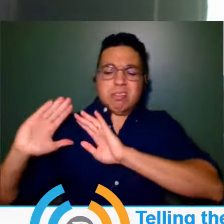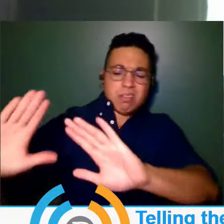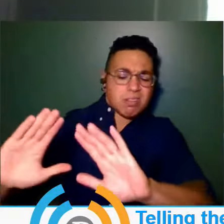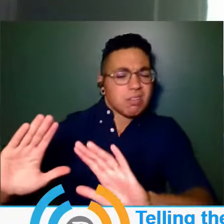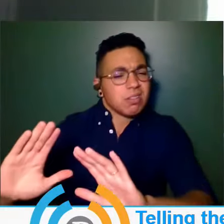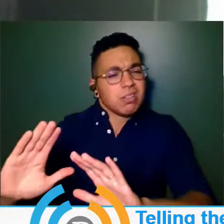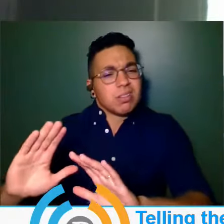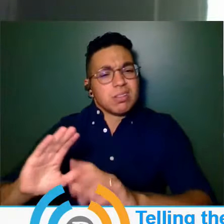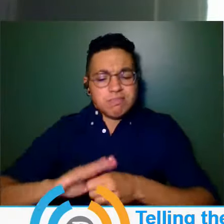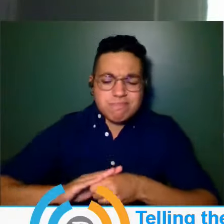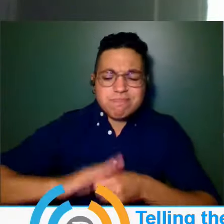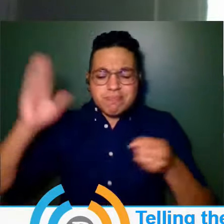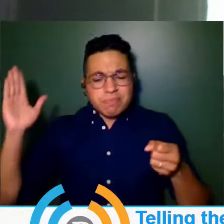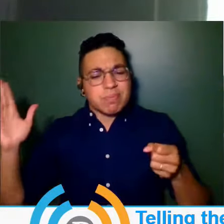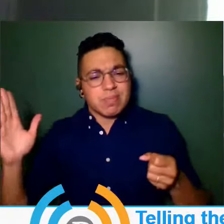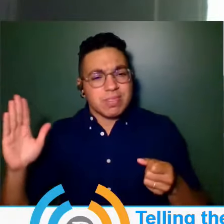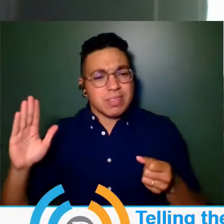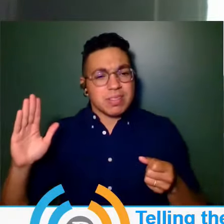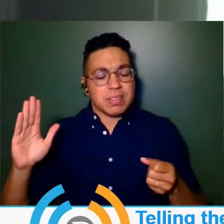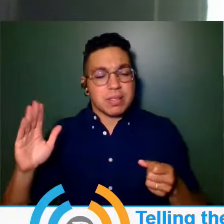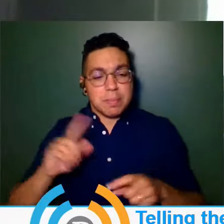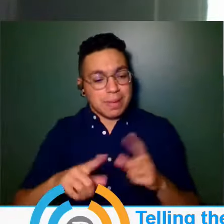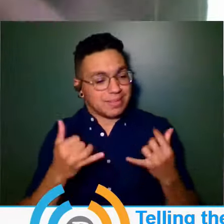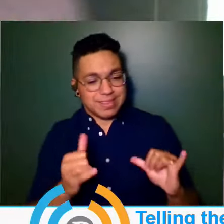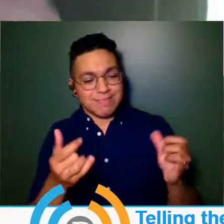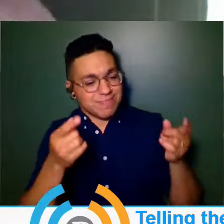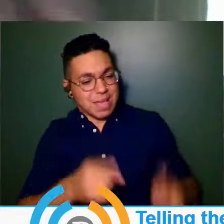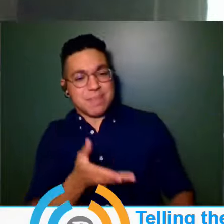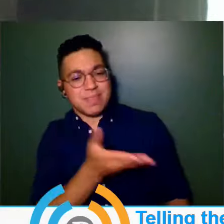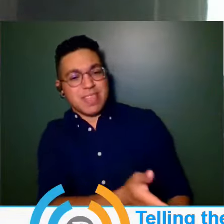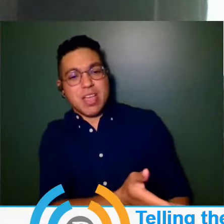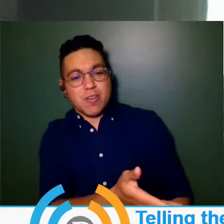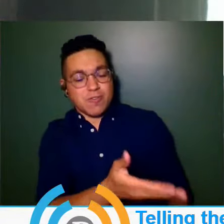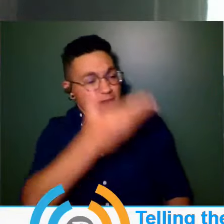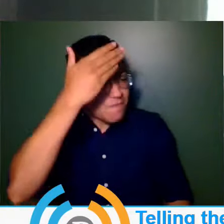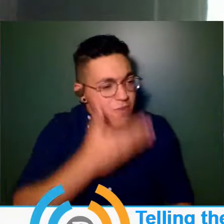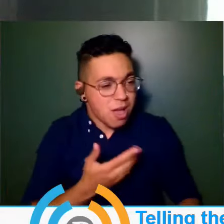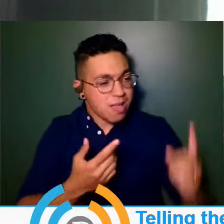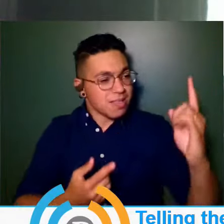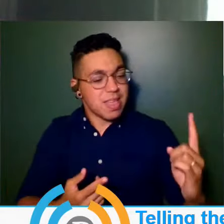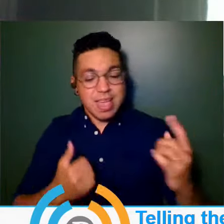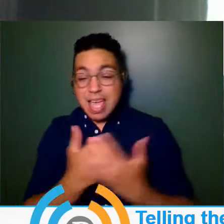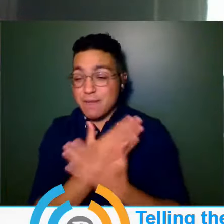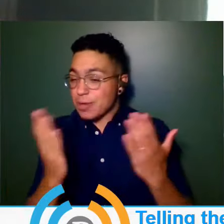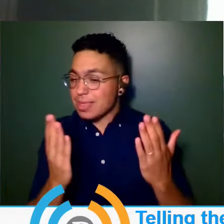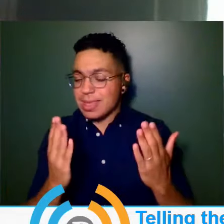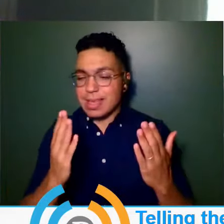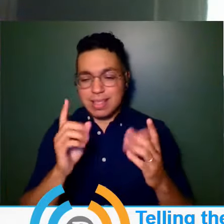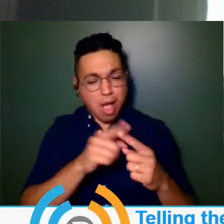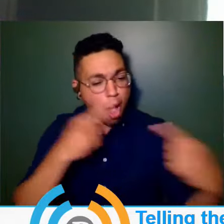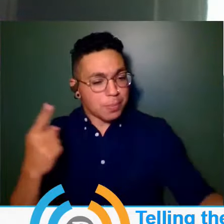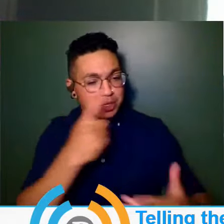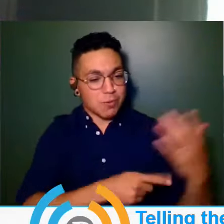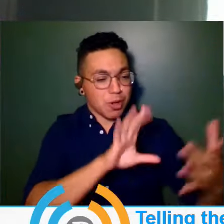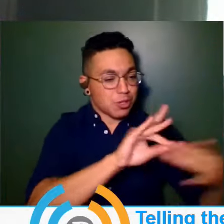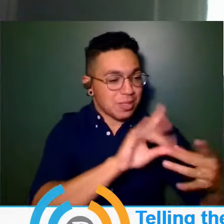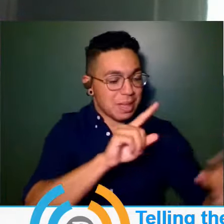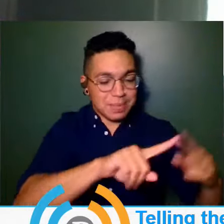through and yet there she is, and all evidence to the contrary wasn't seeing her power.